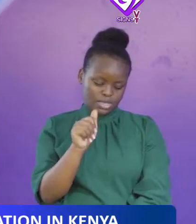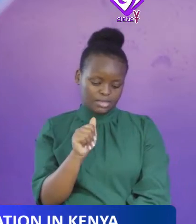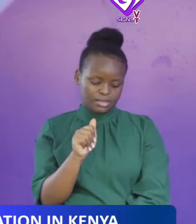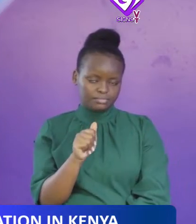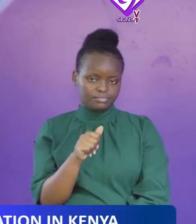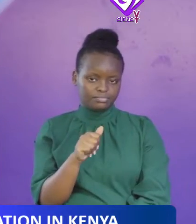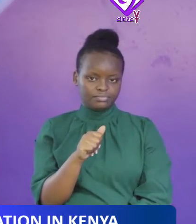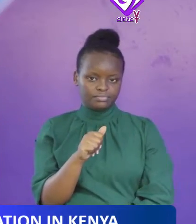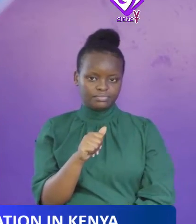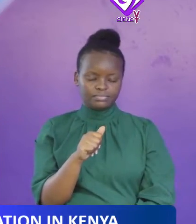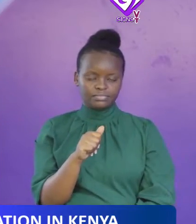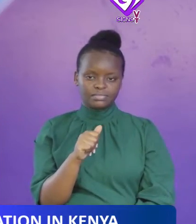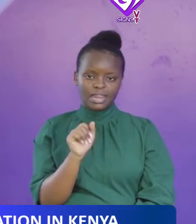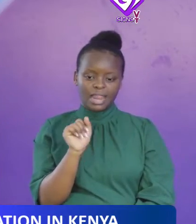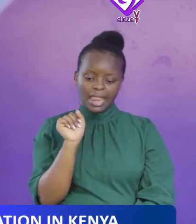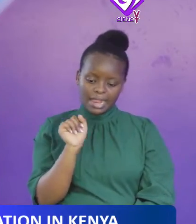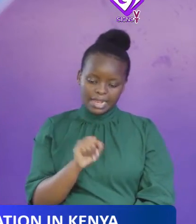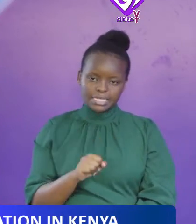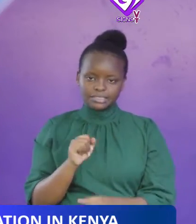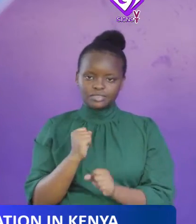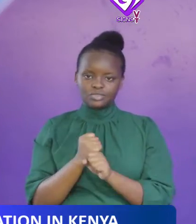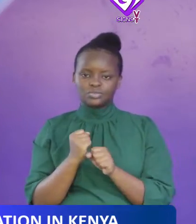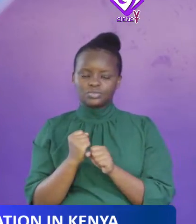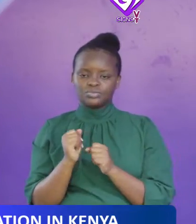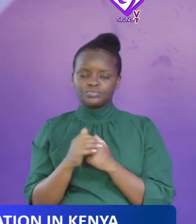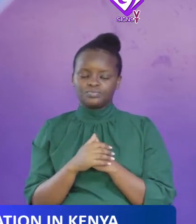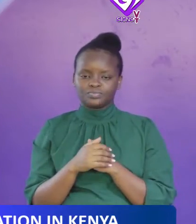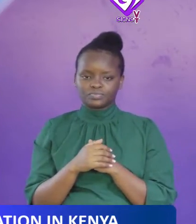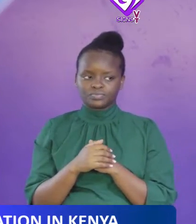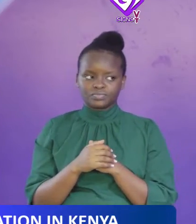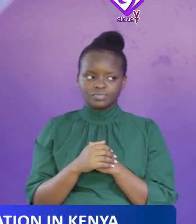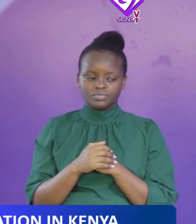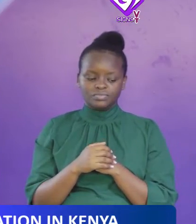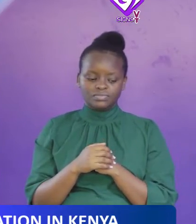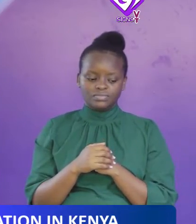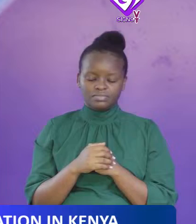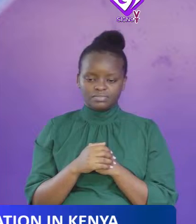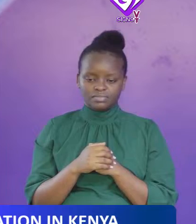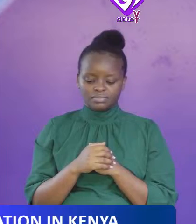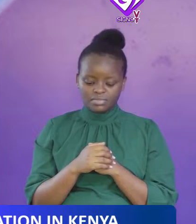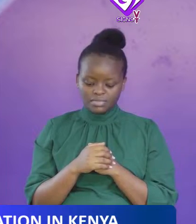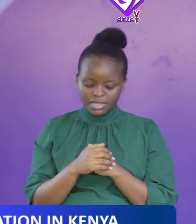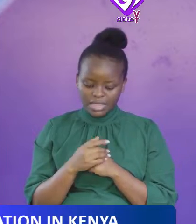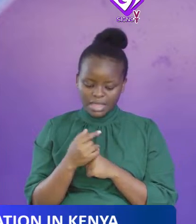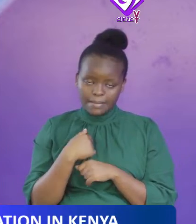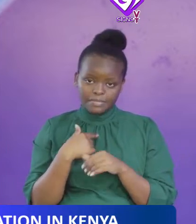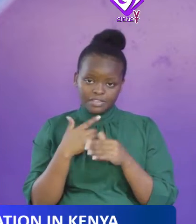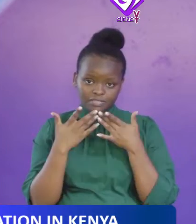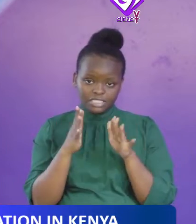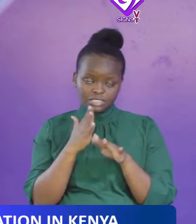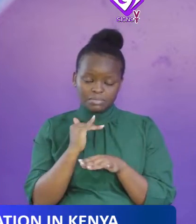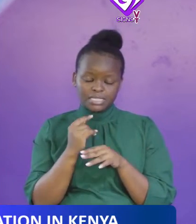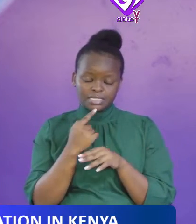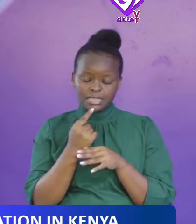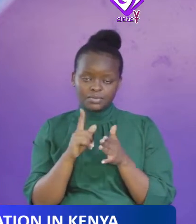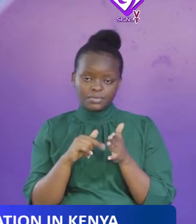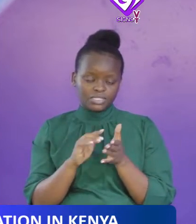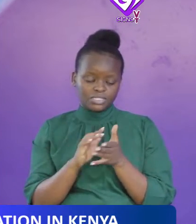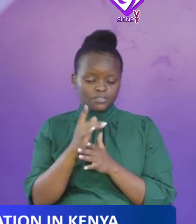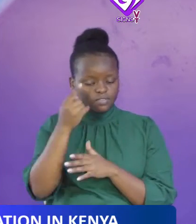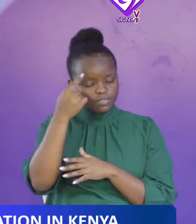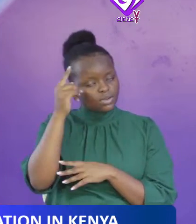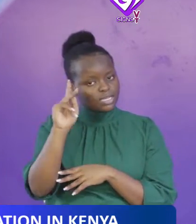will be able to mold. And of course, I would also end by saying, for Kenya right